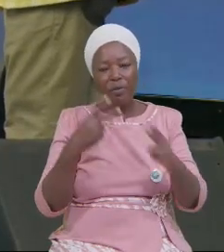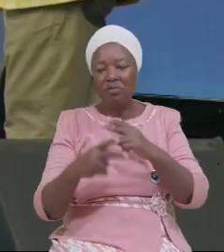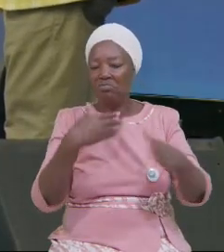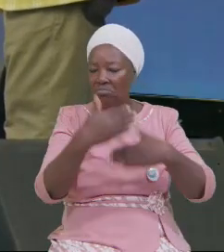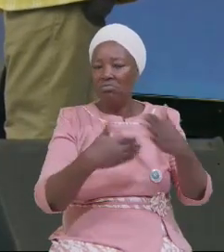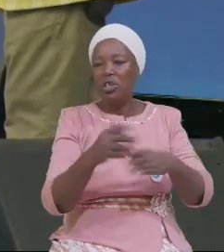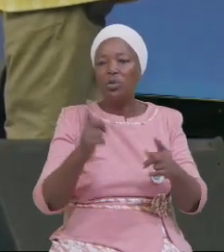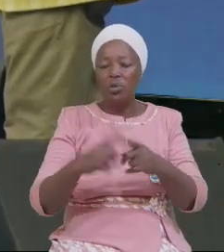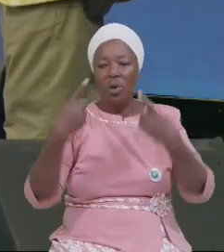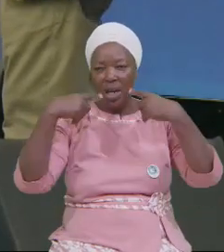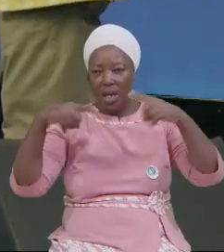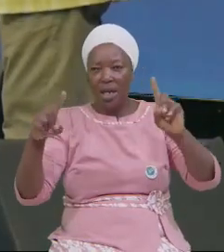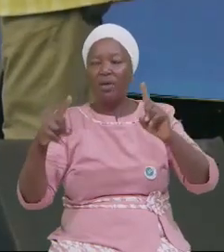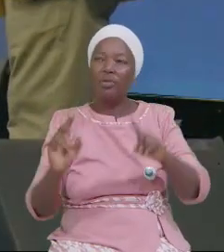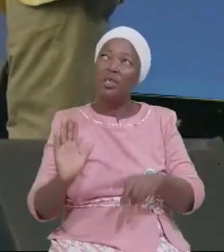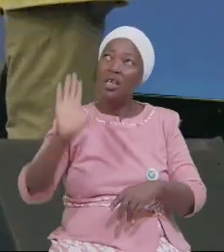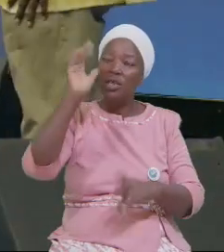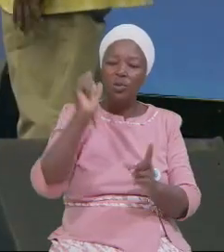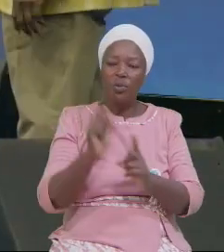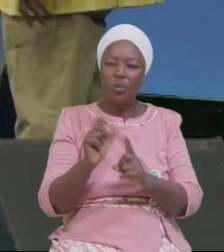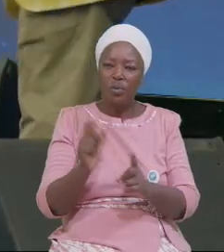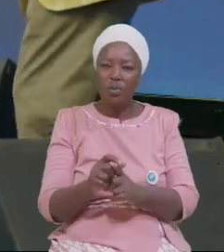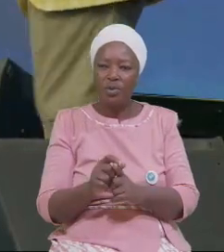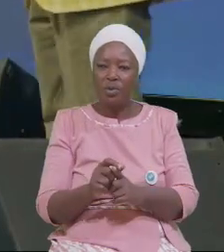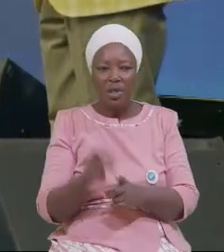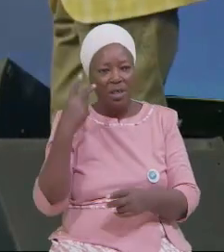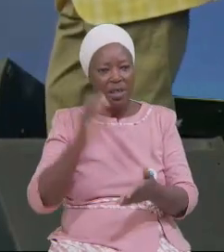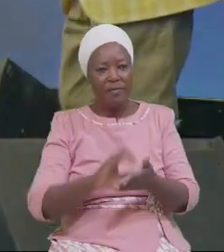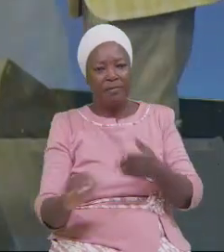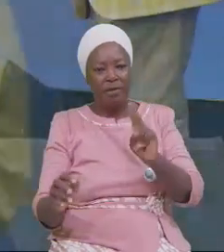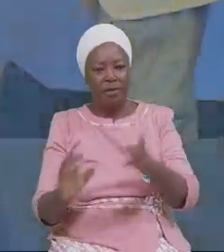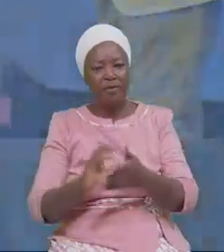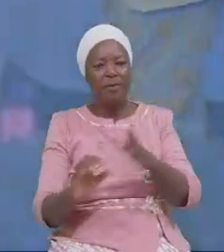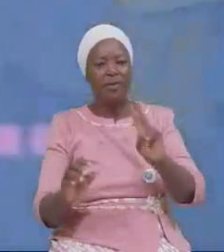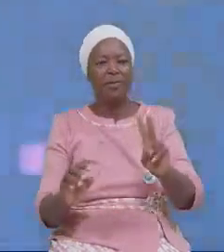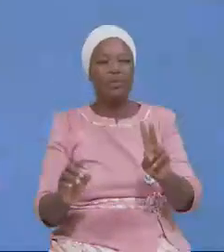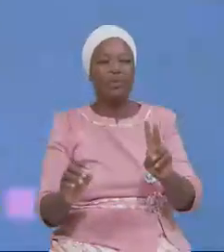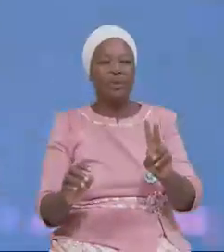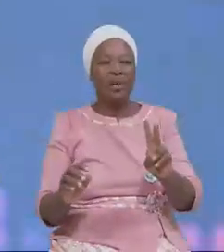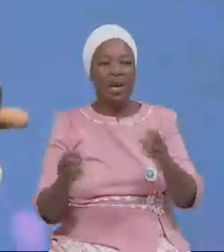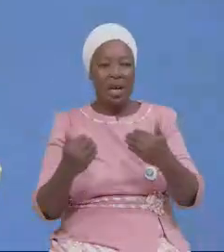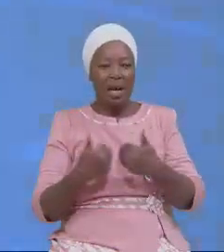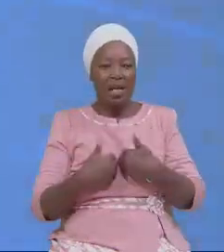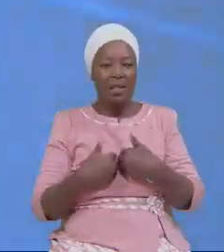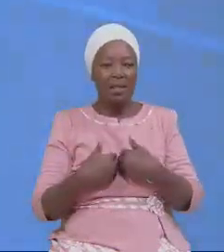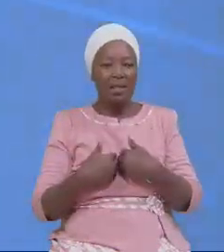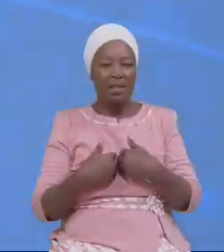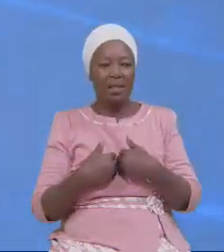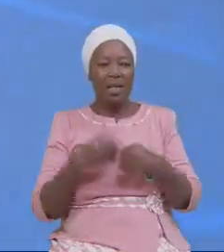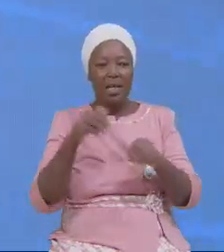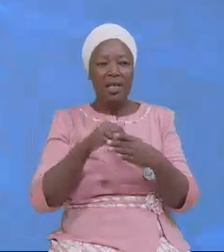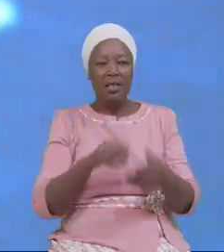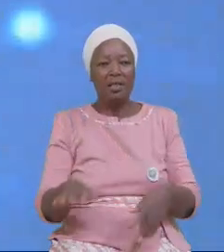declare his word. Look at verse 2. In verse 2, has in these last